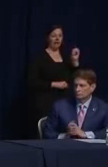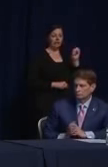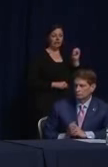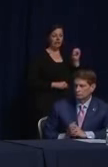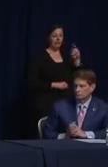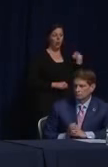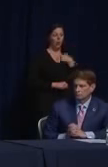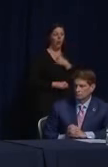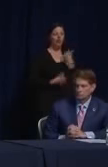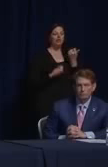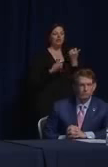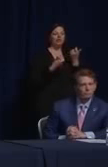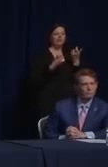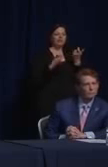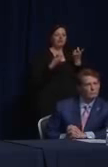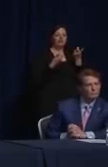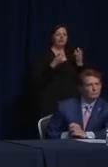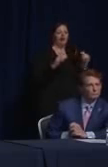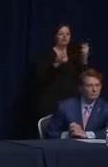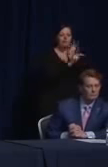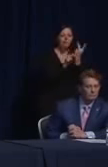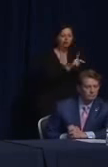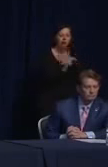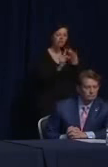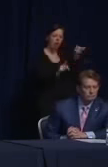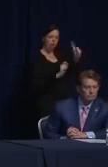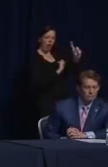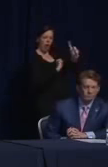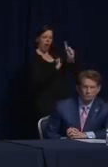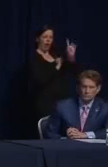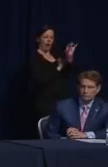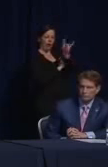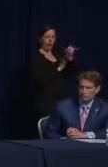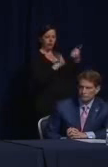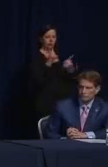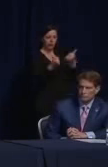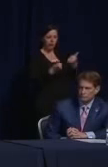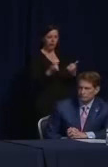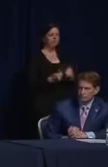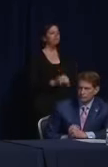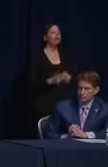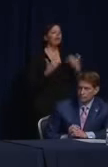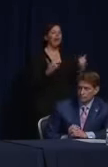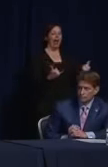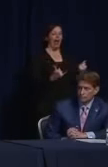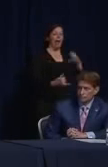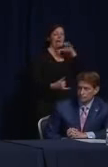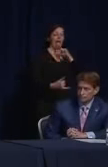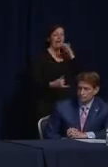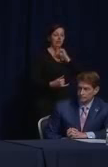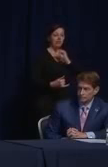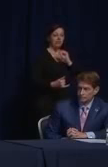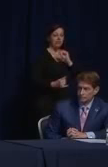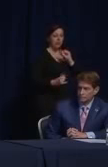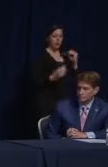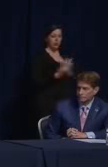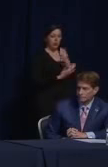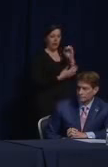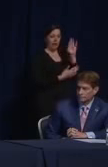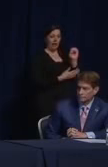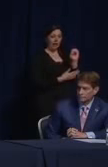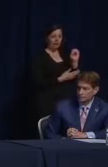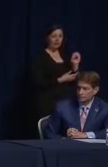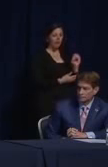county of origin. Our age ranges are confirmed as young as 3 to as high as 95 years of